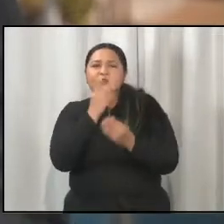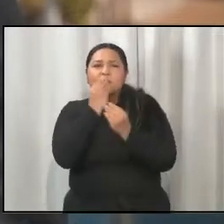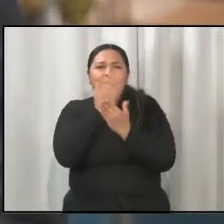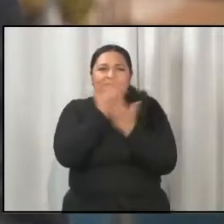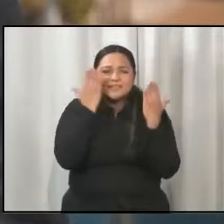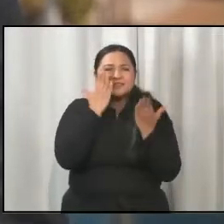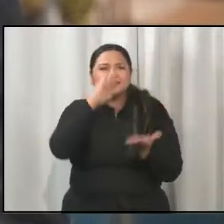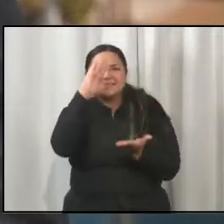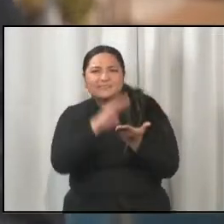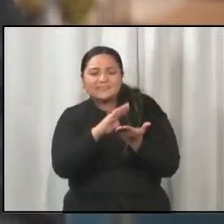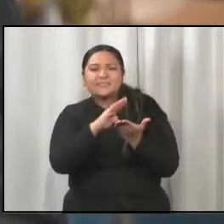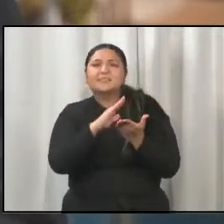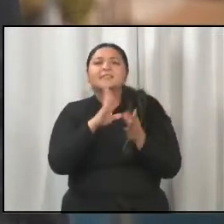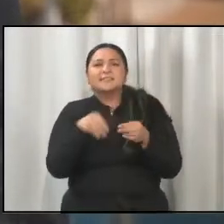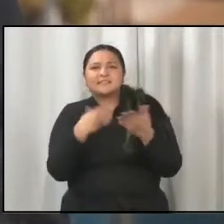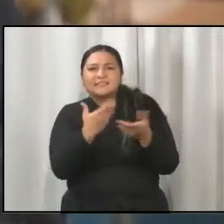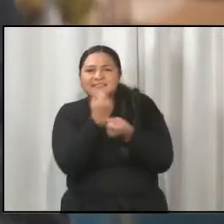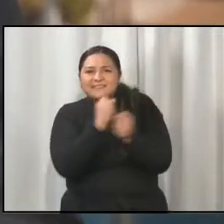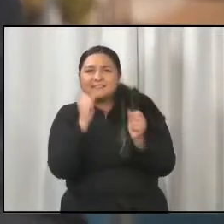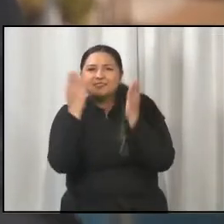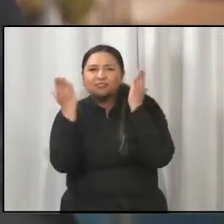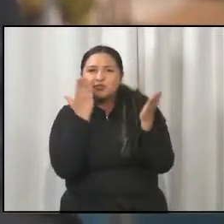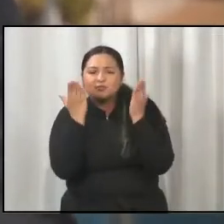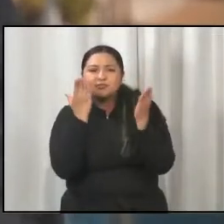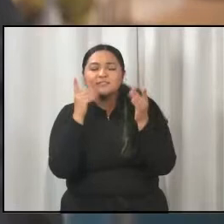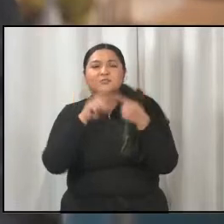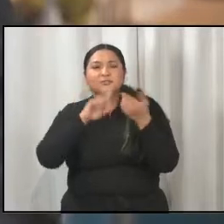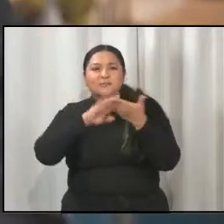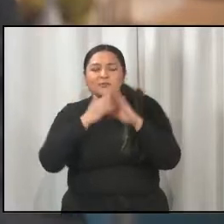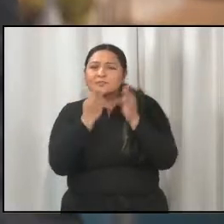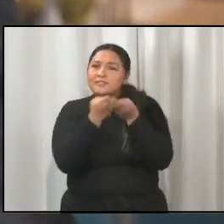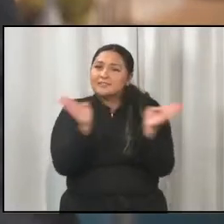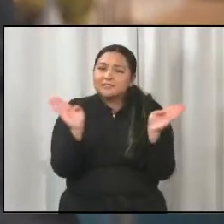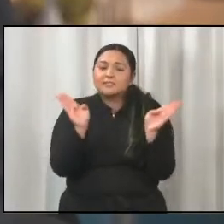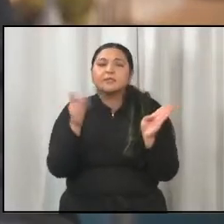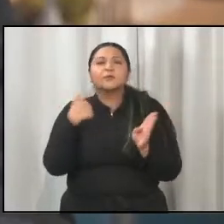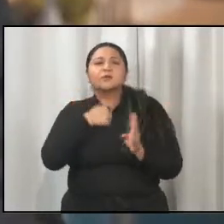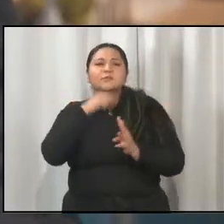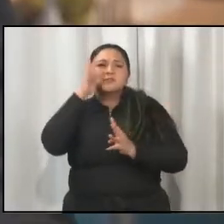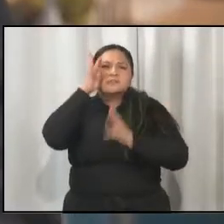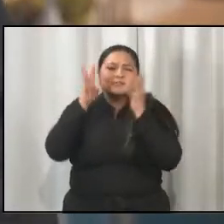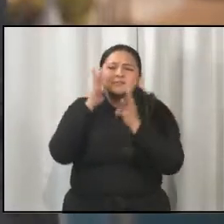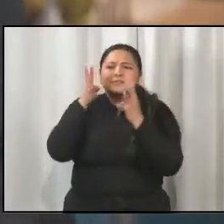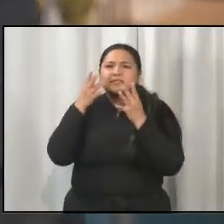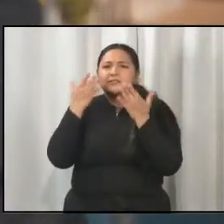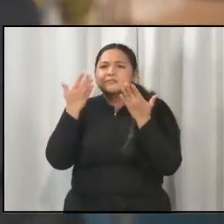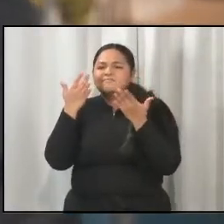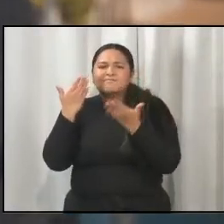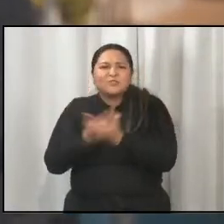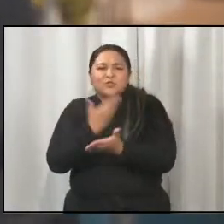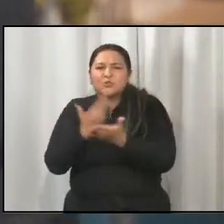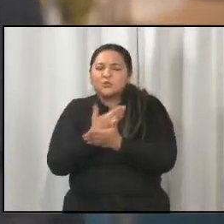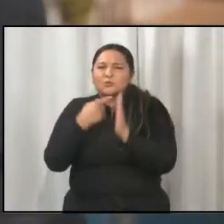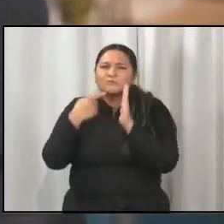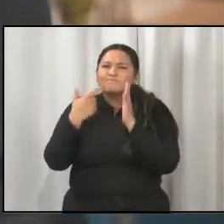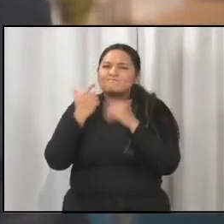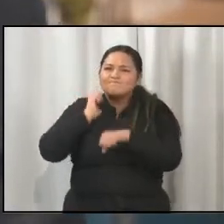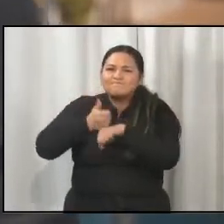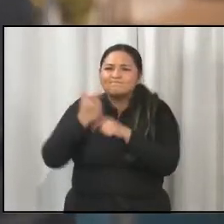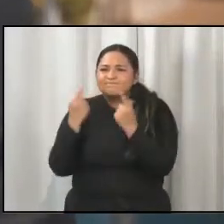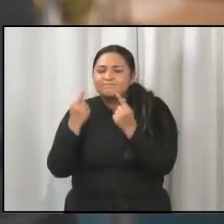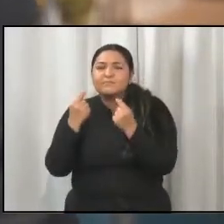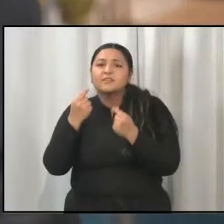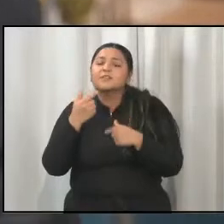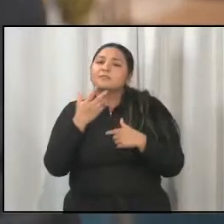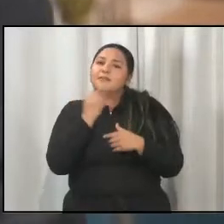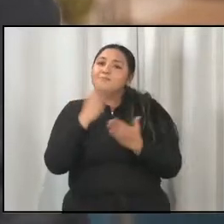experiencing homelessness and the greater community, we're exploring new models and building upon proven programs. Providing a safe area